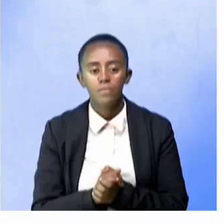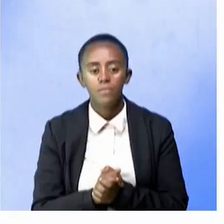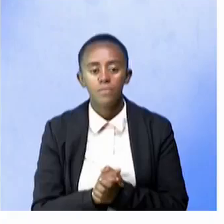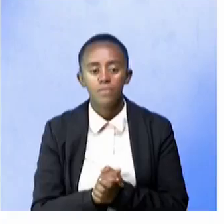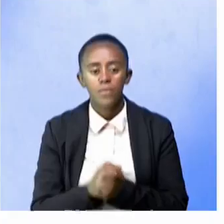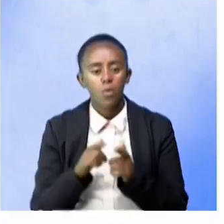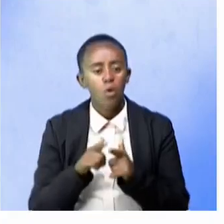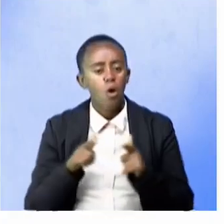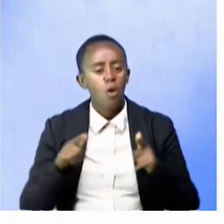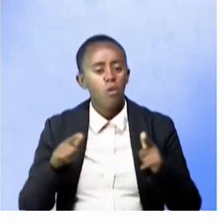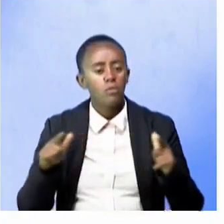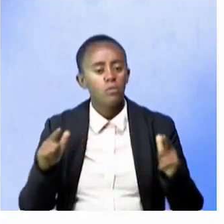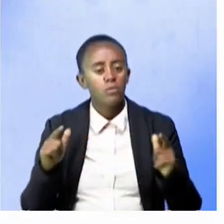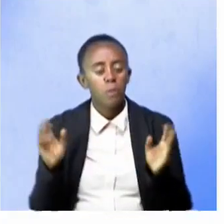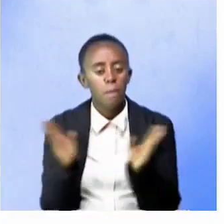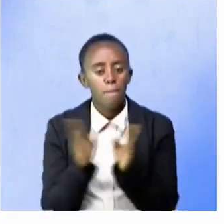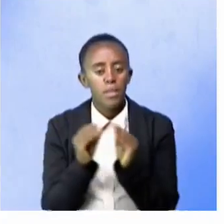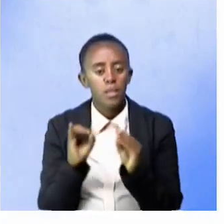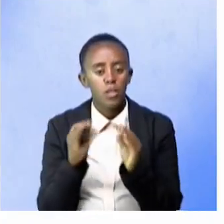meeting hall